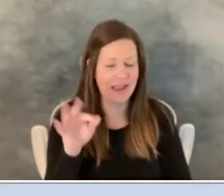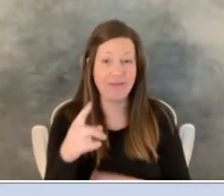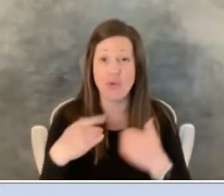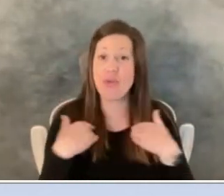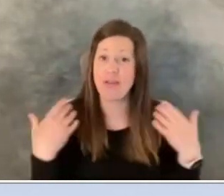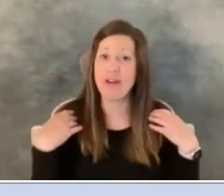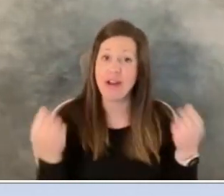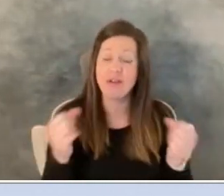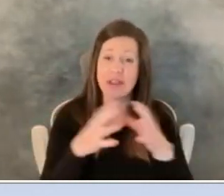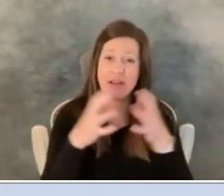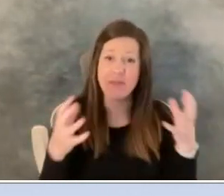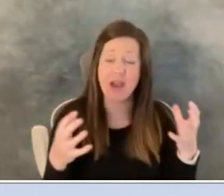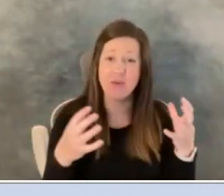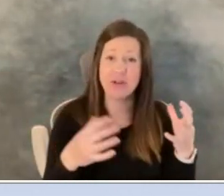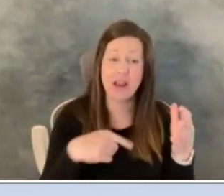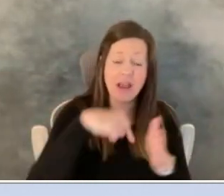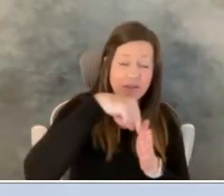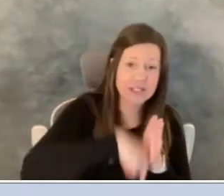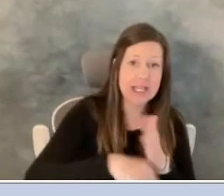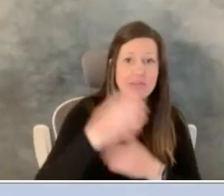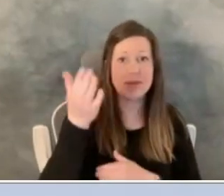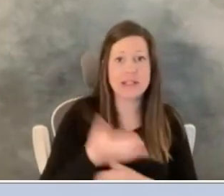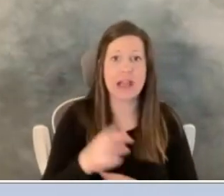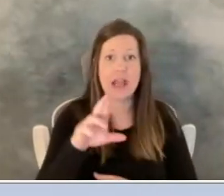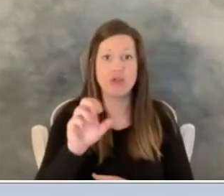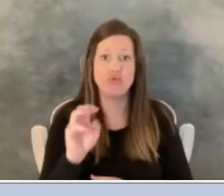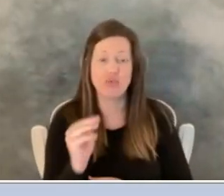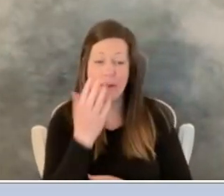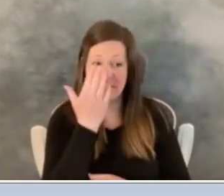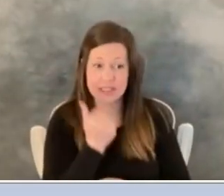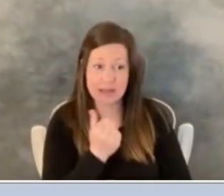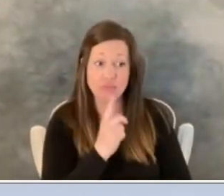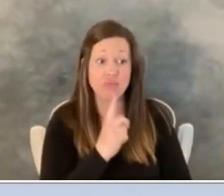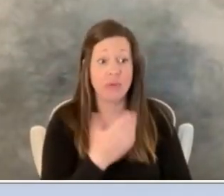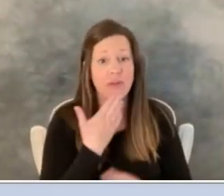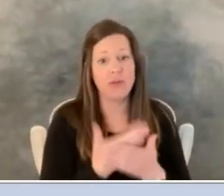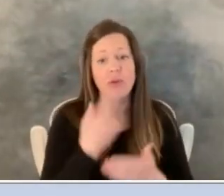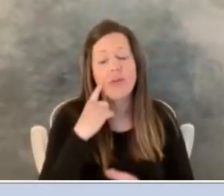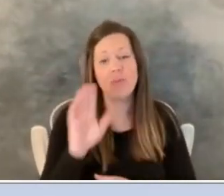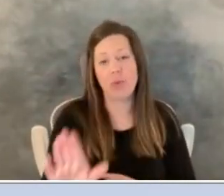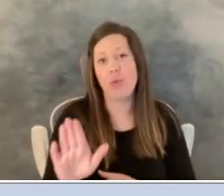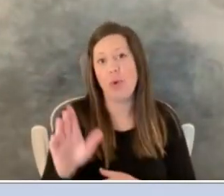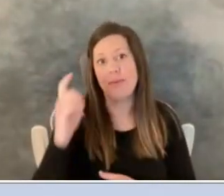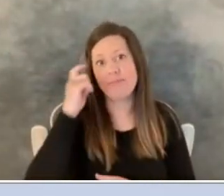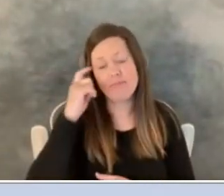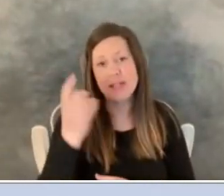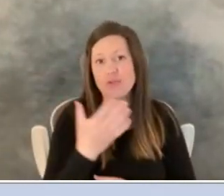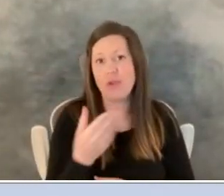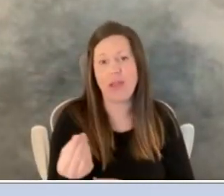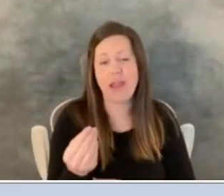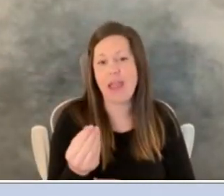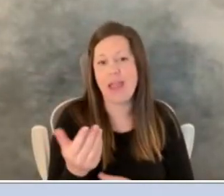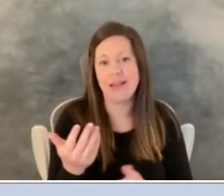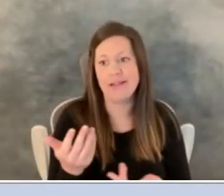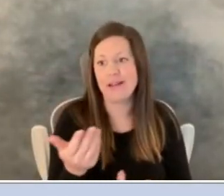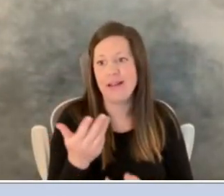of deep/REM sleep, it is good for your mental and your brain's